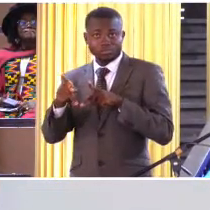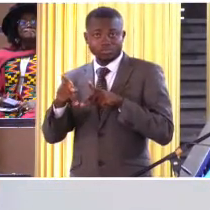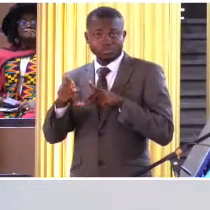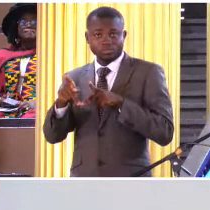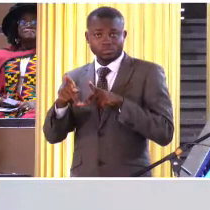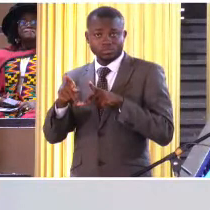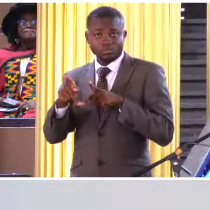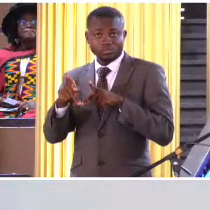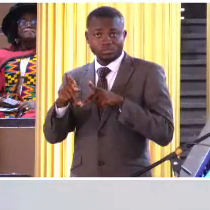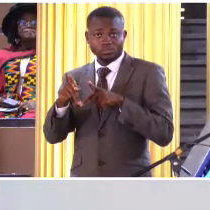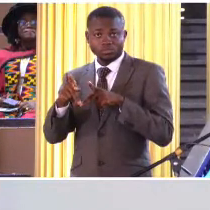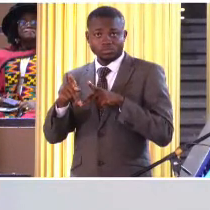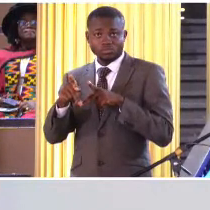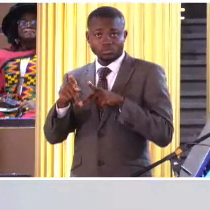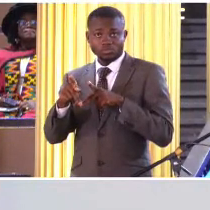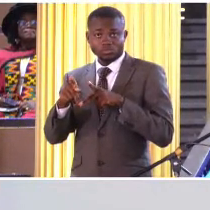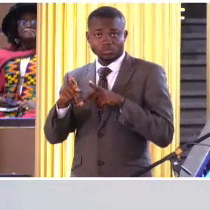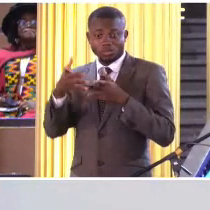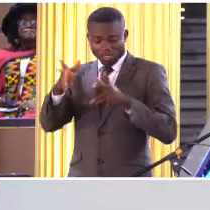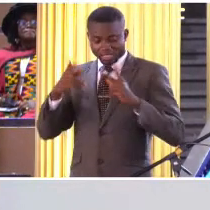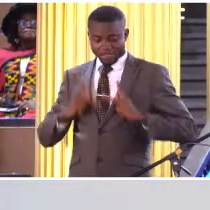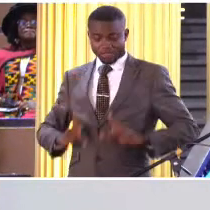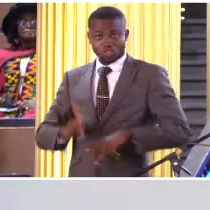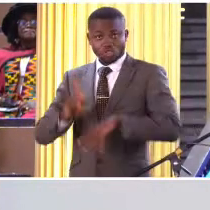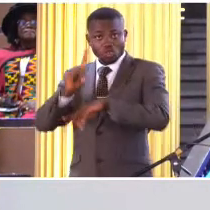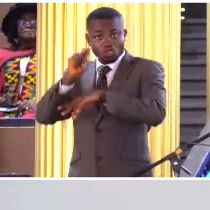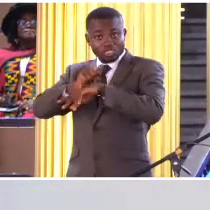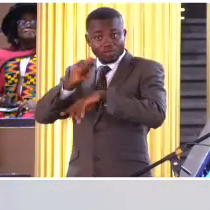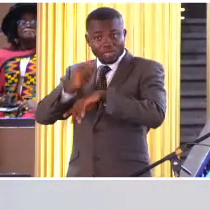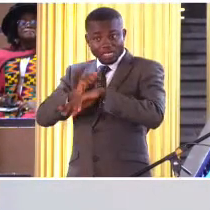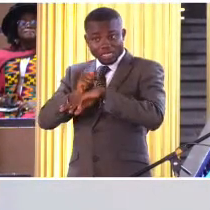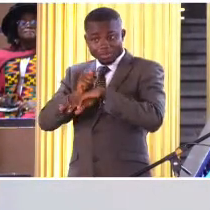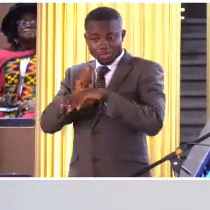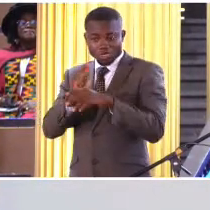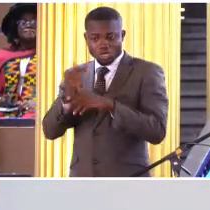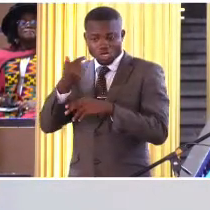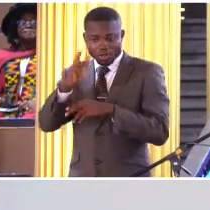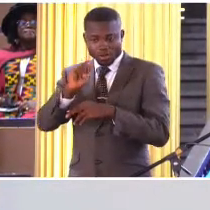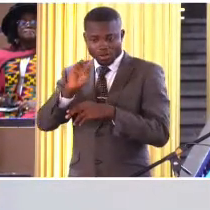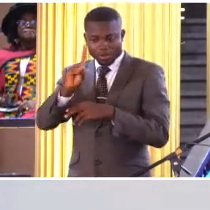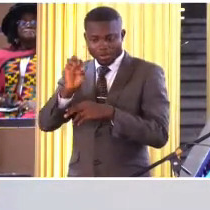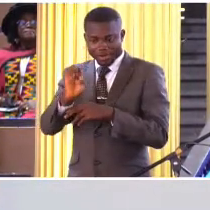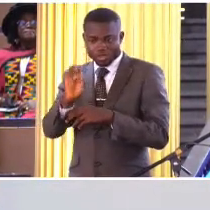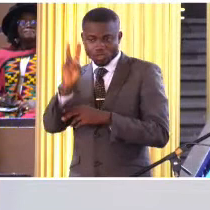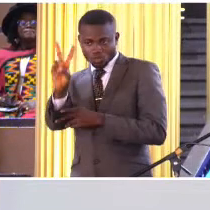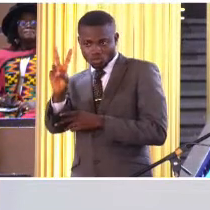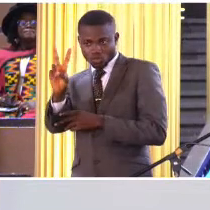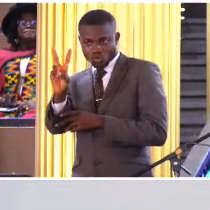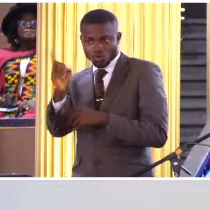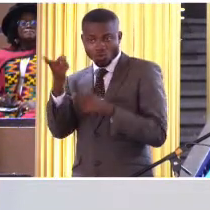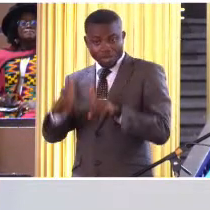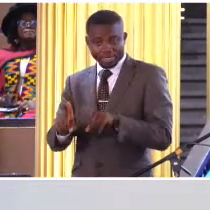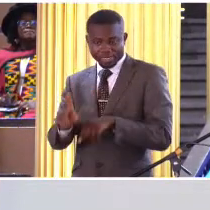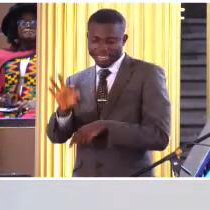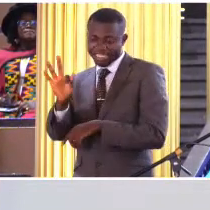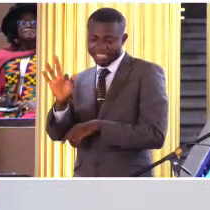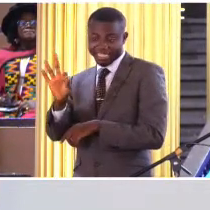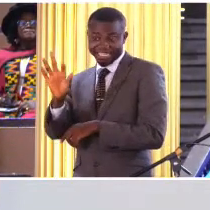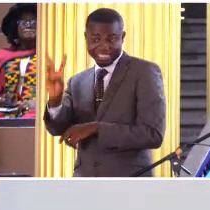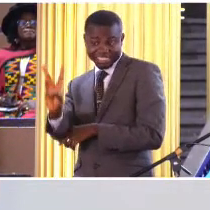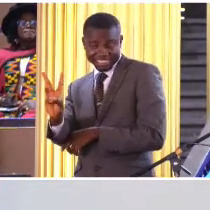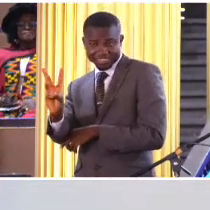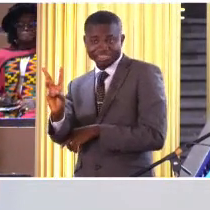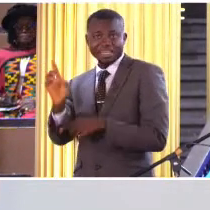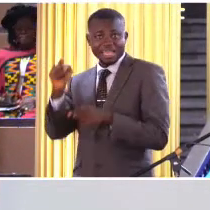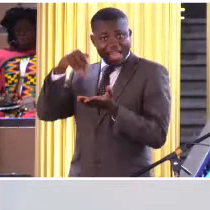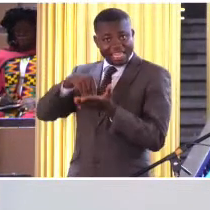appointment as a physiotherapist grade 2 in 1996. During his tenure at the St.